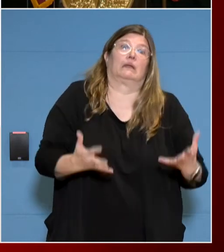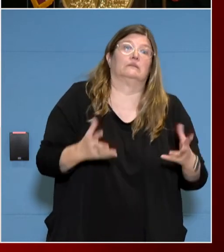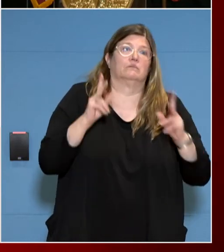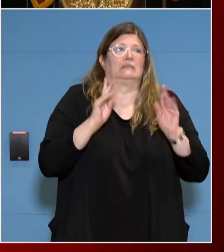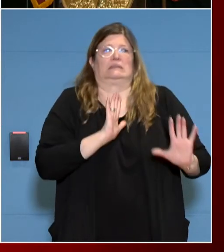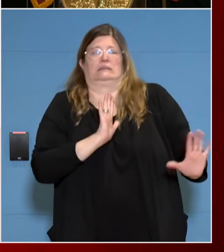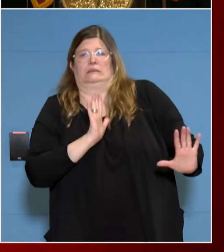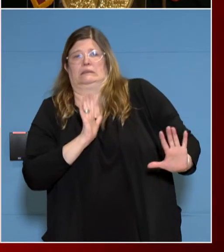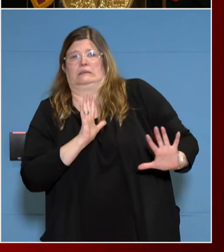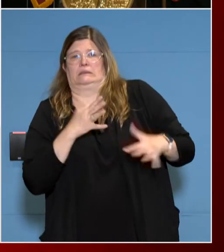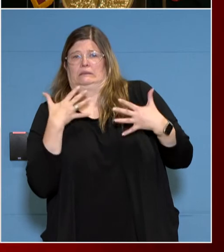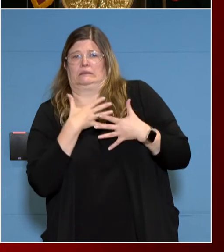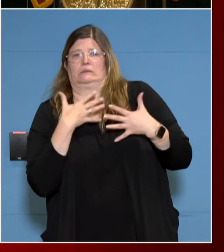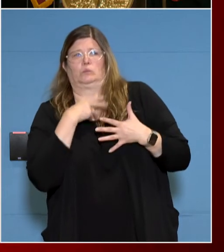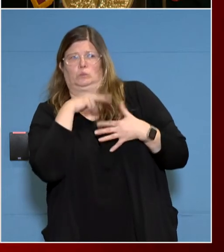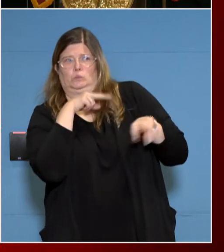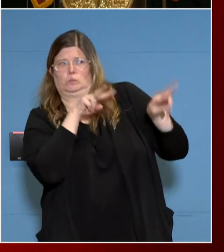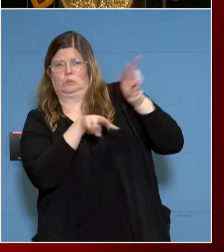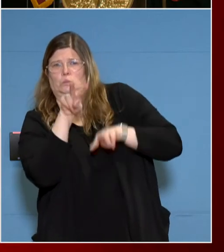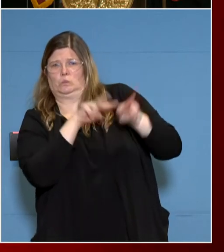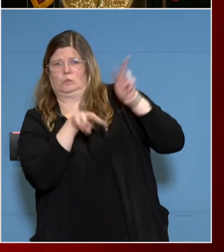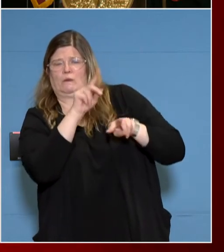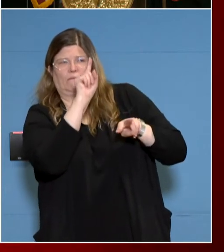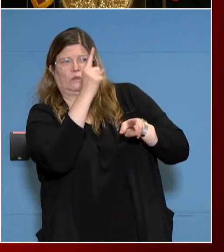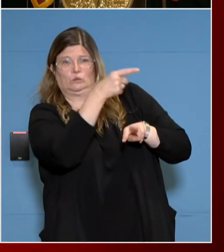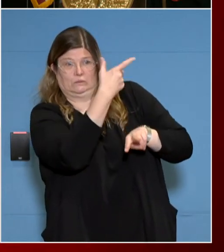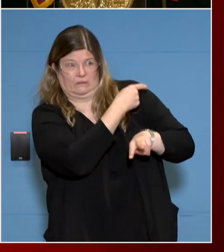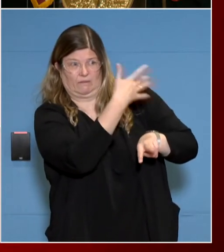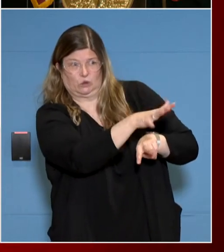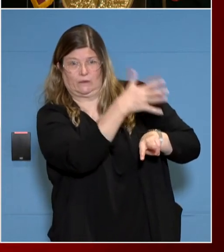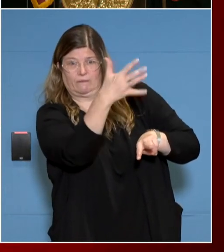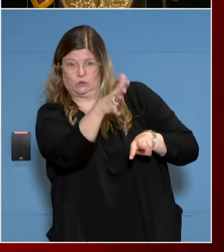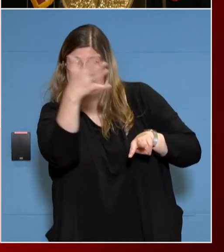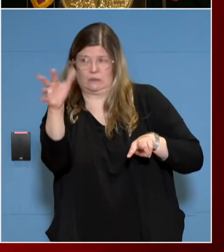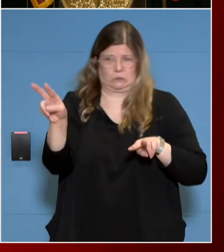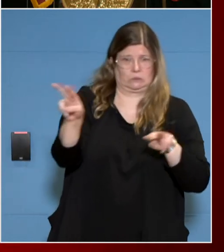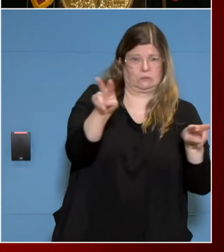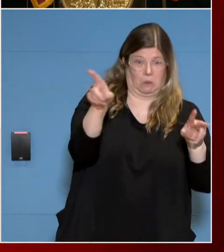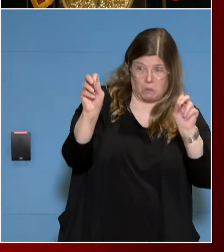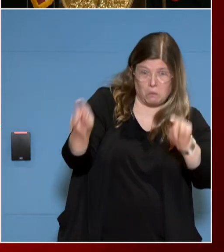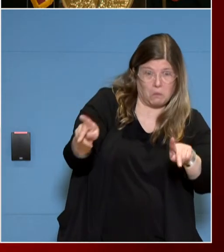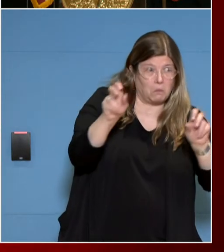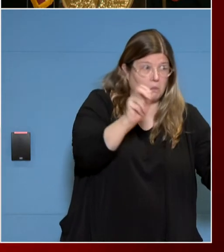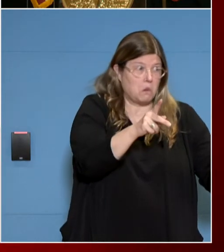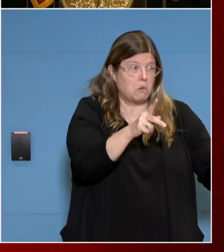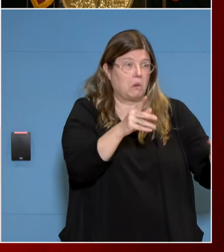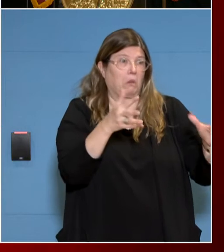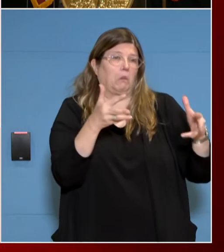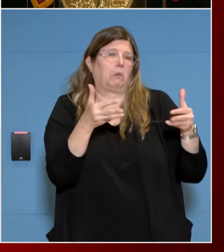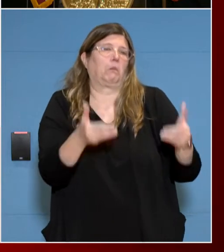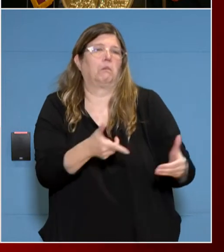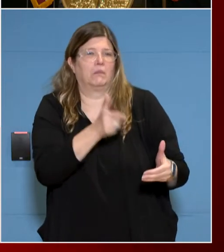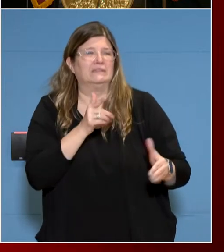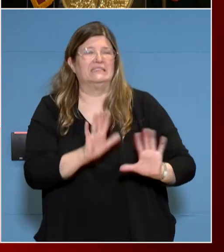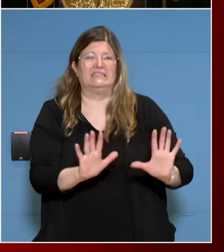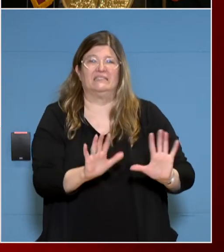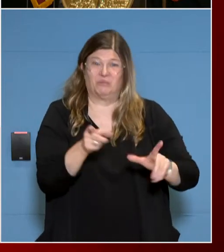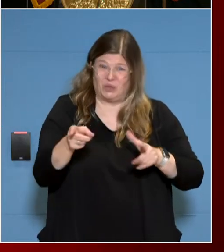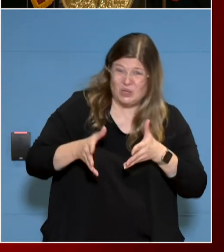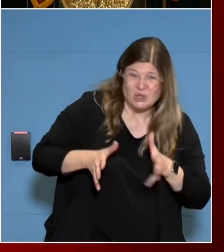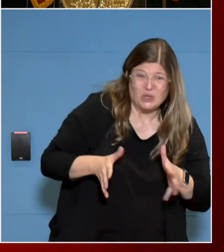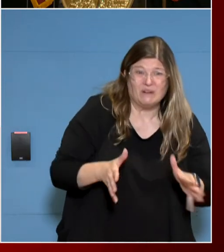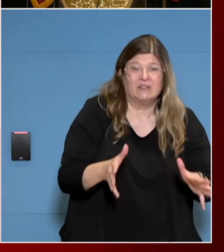have already taken the vaccine. So if you were nervous about being first, 10 million people have been